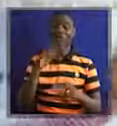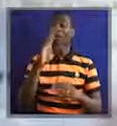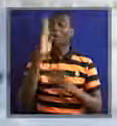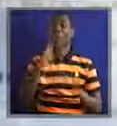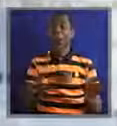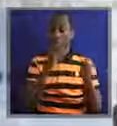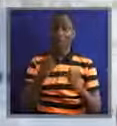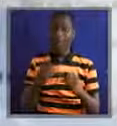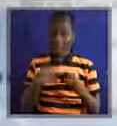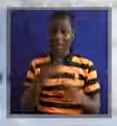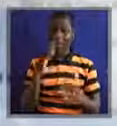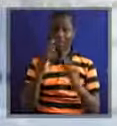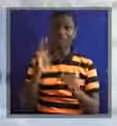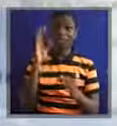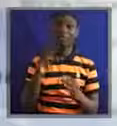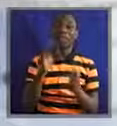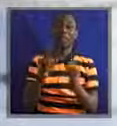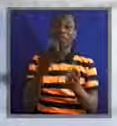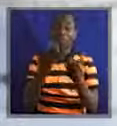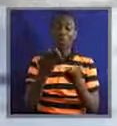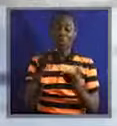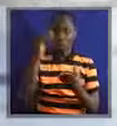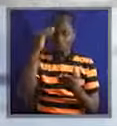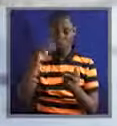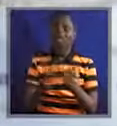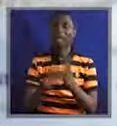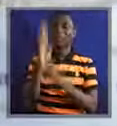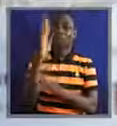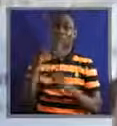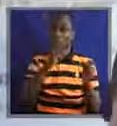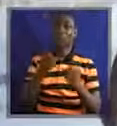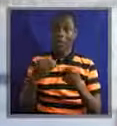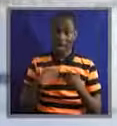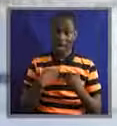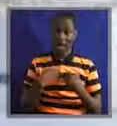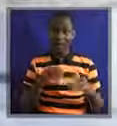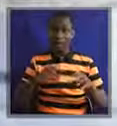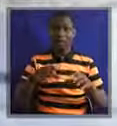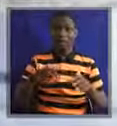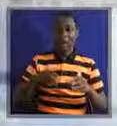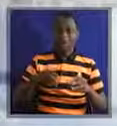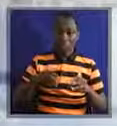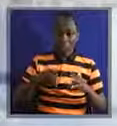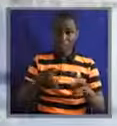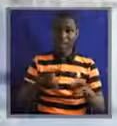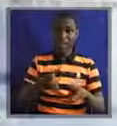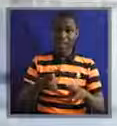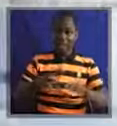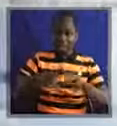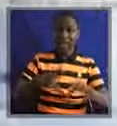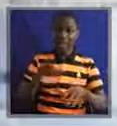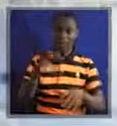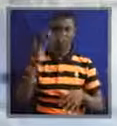say ofri nyame anasa ofri nyame a okwan ofa so de ne niema no e na ade be hu Simon we na onye onyame di